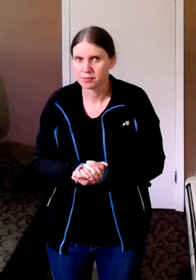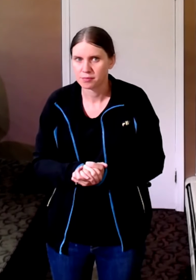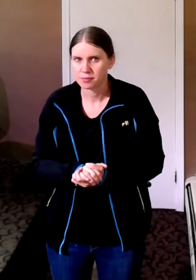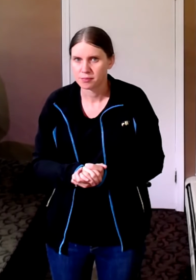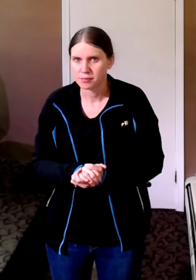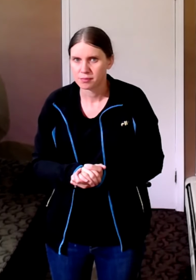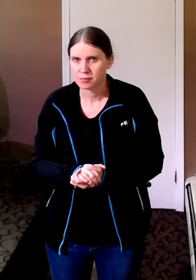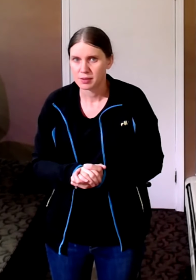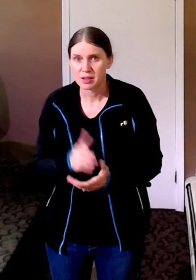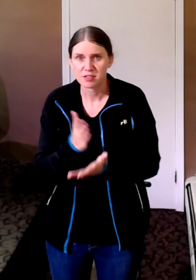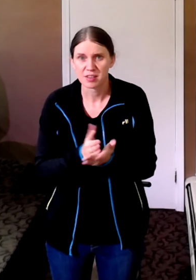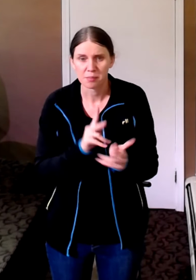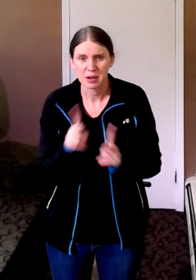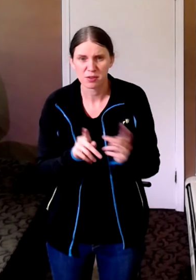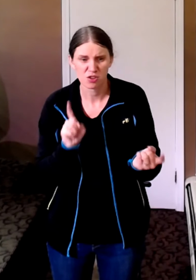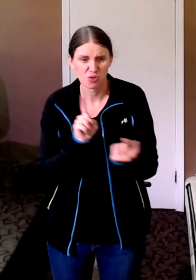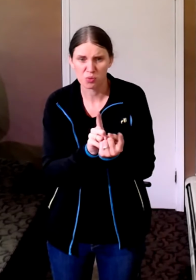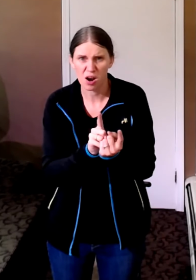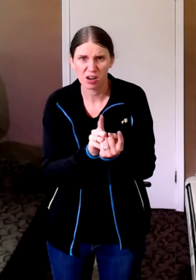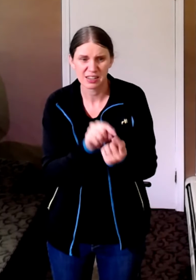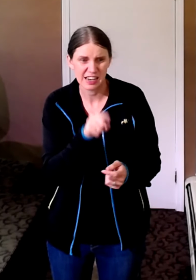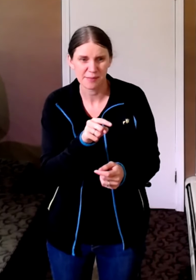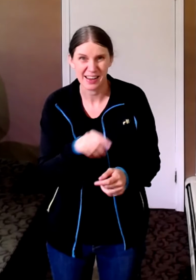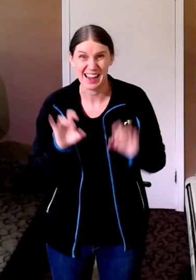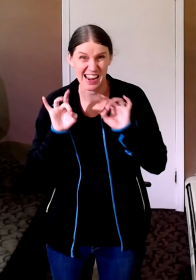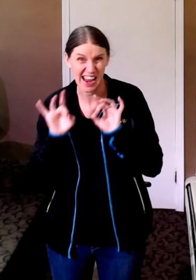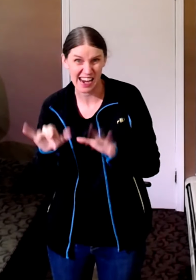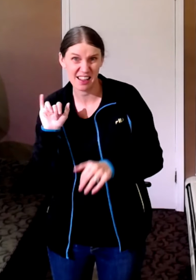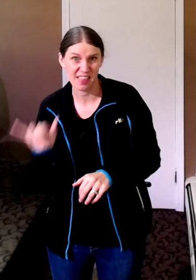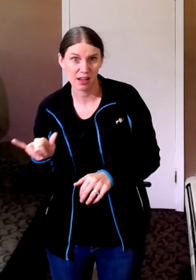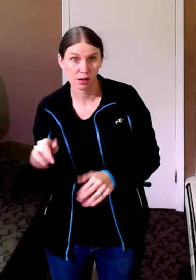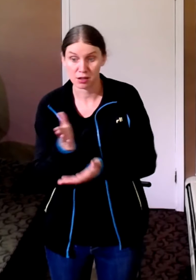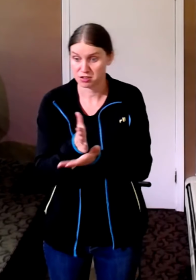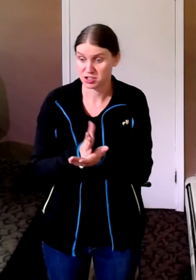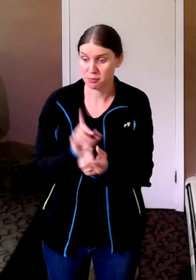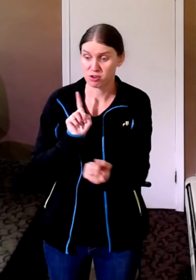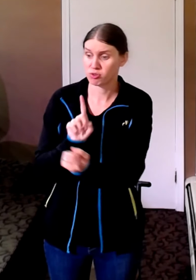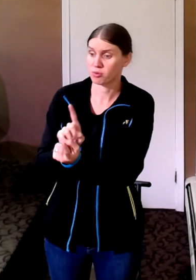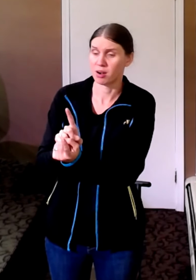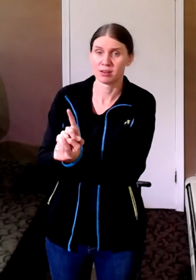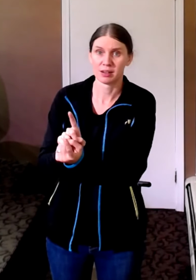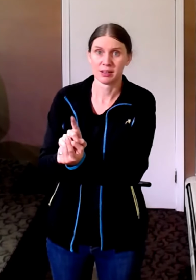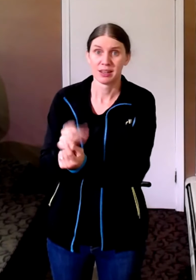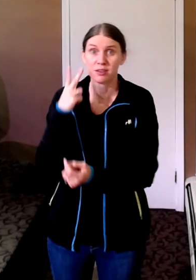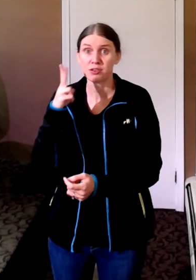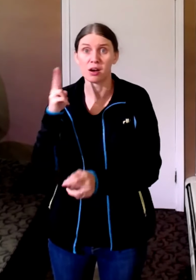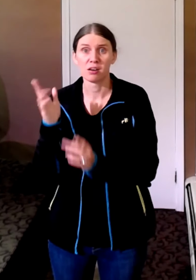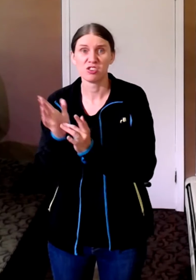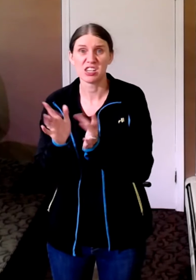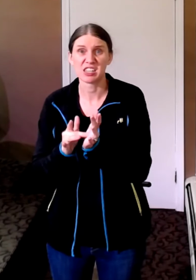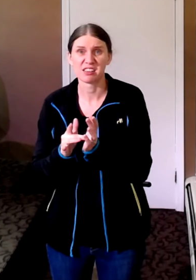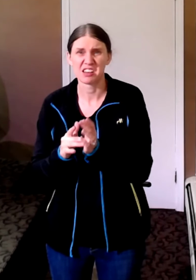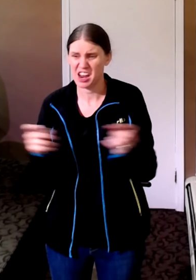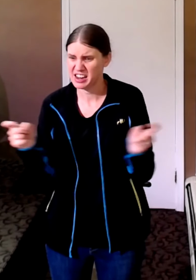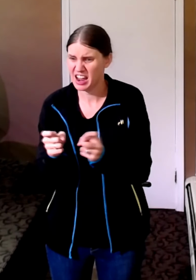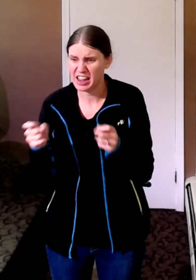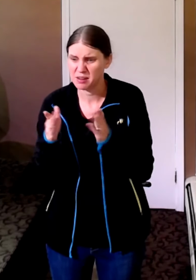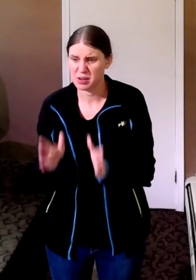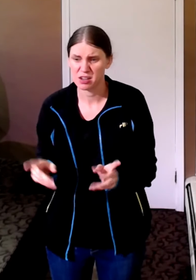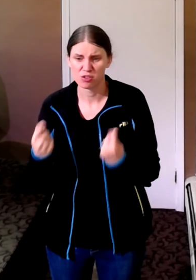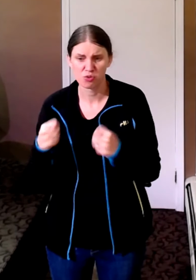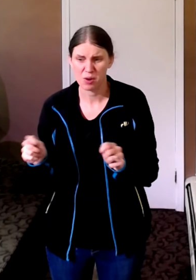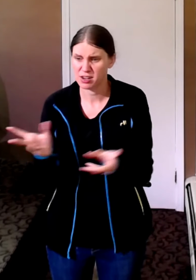Some were drawn to him and hated the fact they were drawn to him. Some were drawn to him and they saw him as an enemy and they tried to